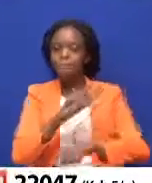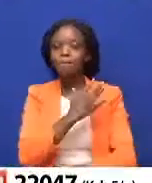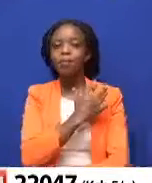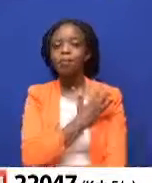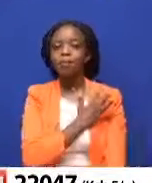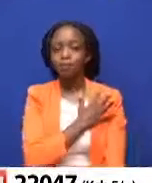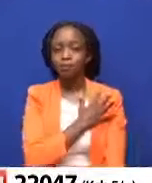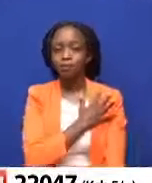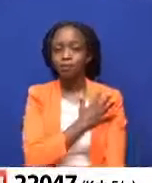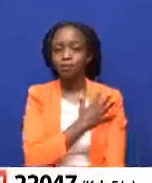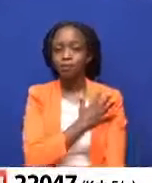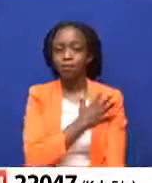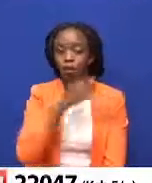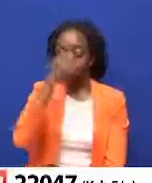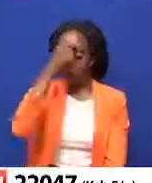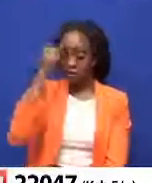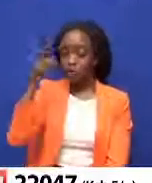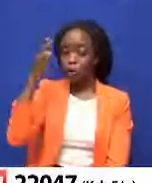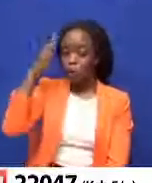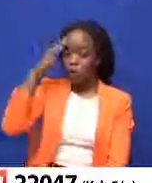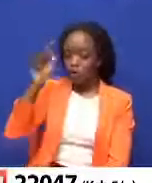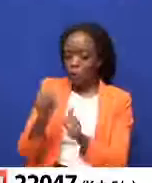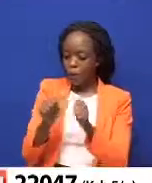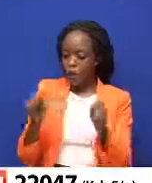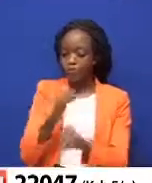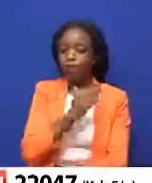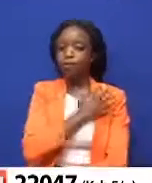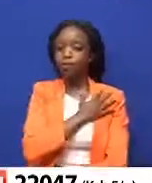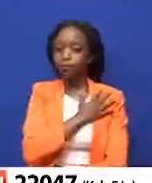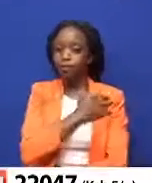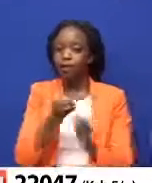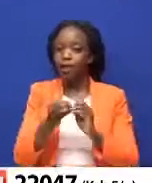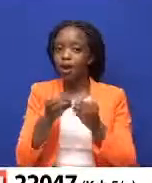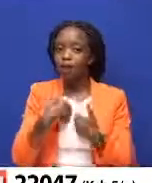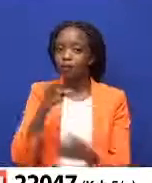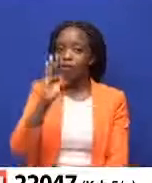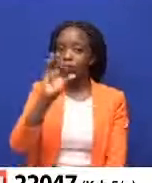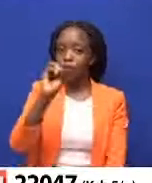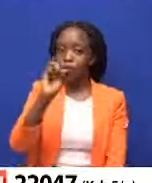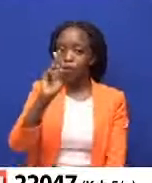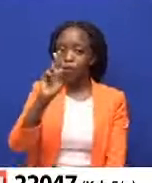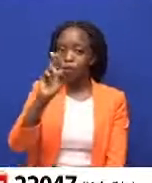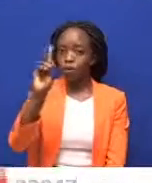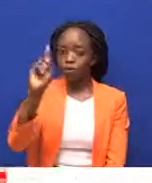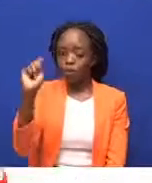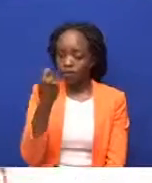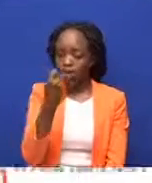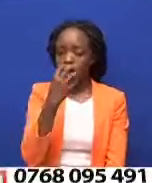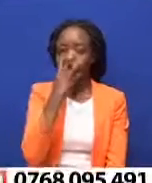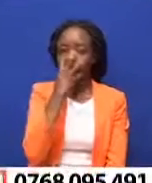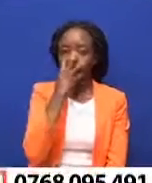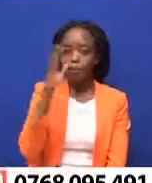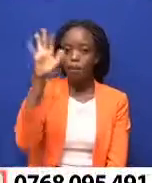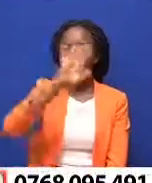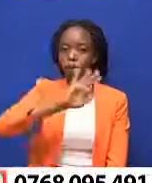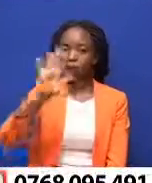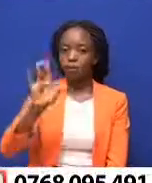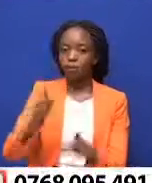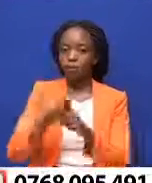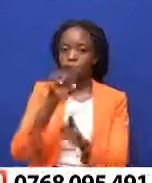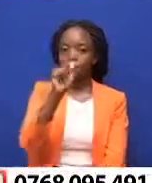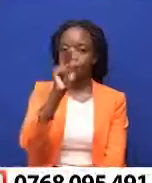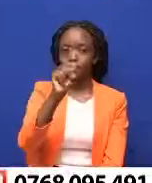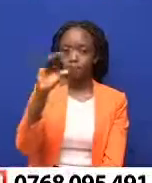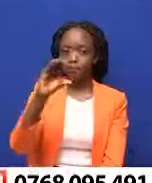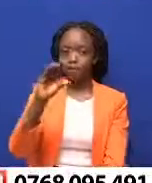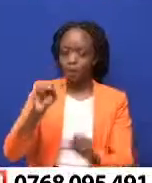of NASA. Because as you know, NASA is composed of Ford Kenya, ODM, Wiper, and ANC. As